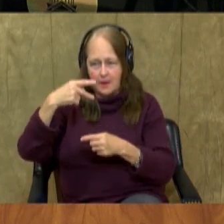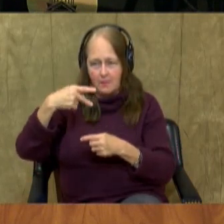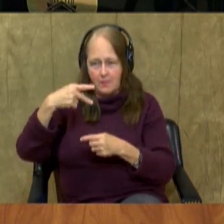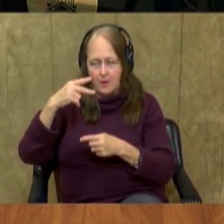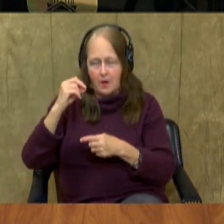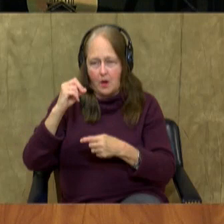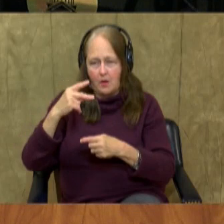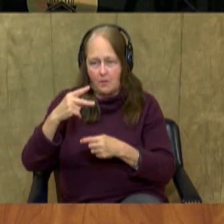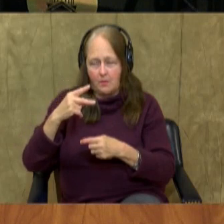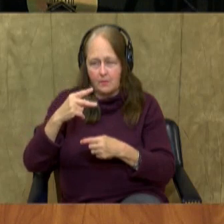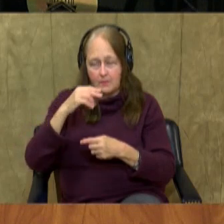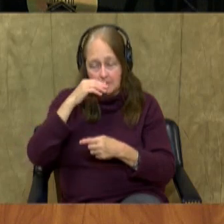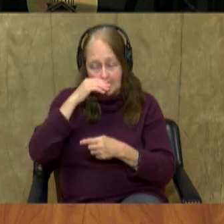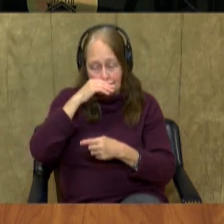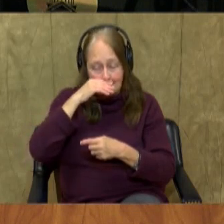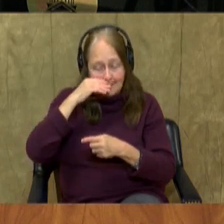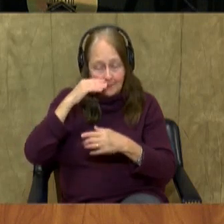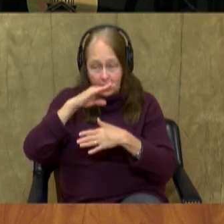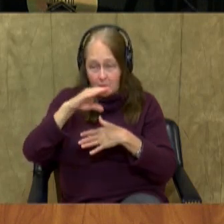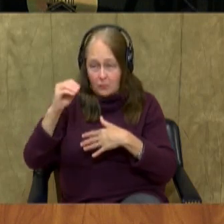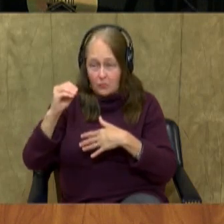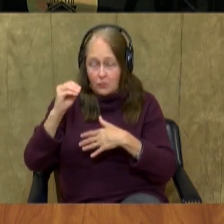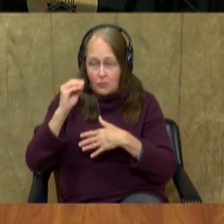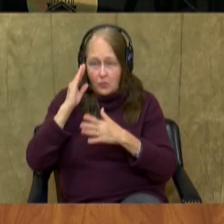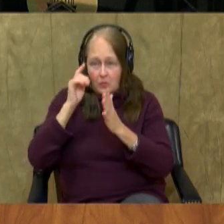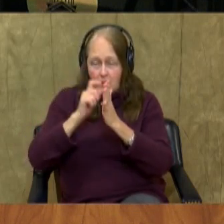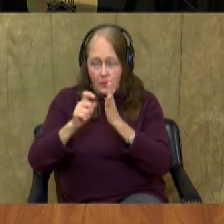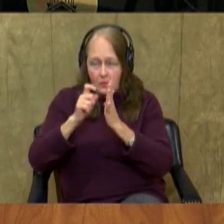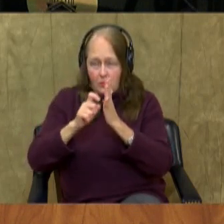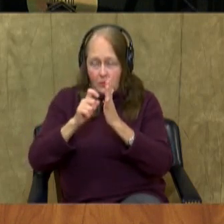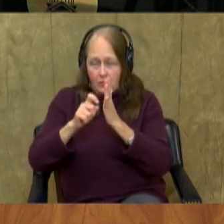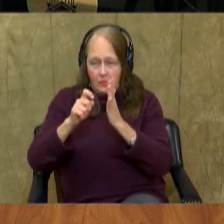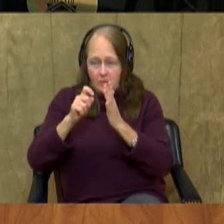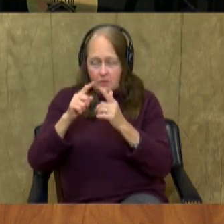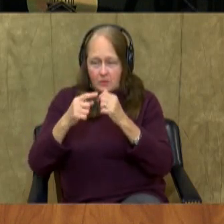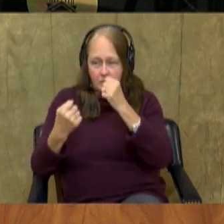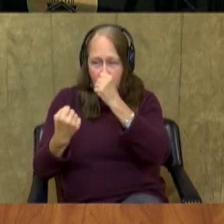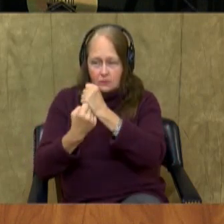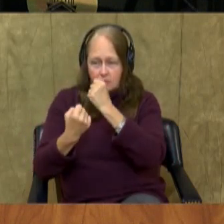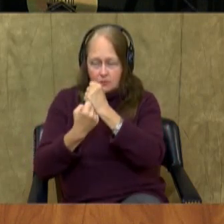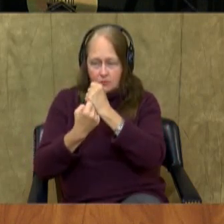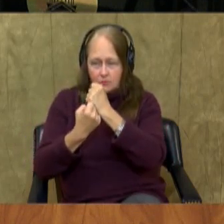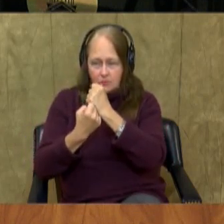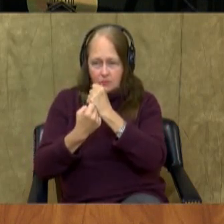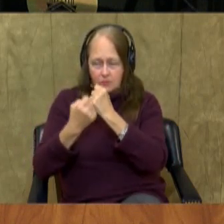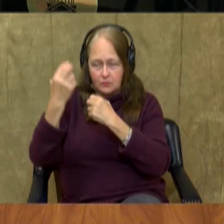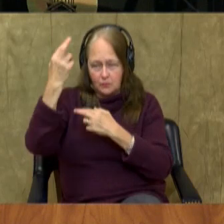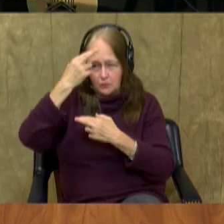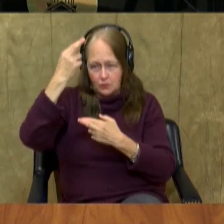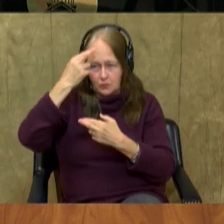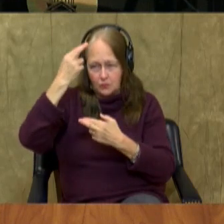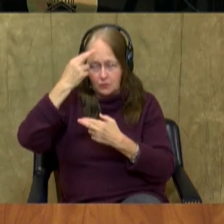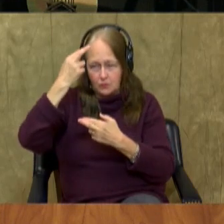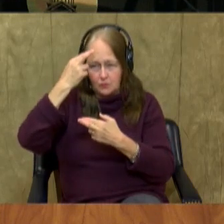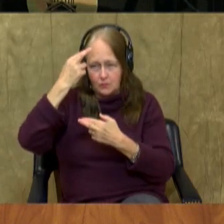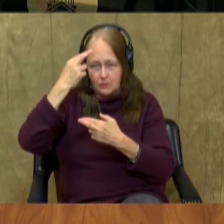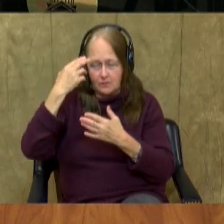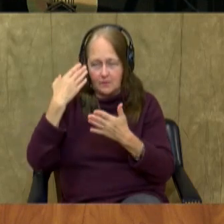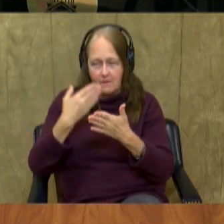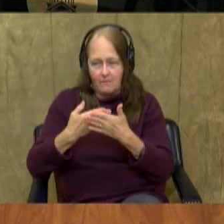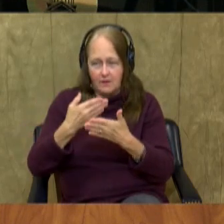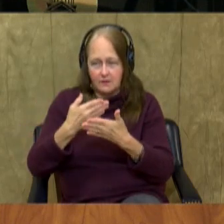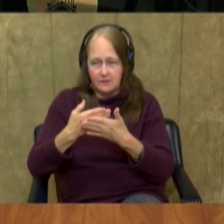Then we composed our own. We wrote an argument to support the claims with clear reasons and relevant